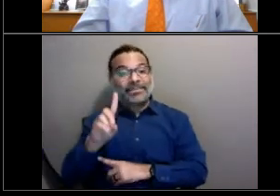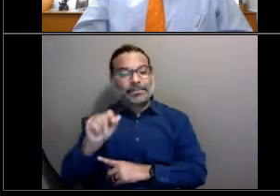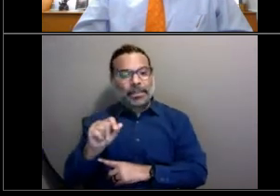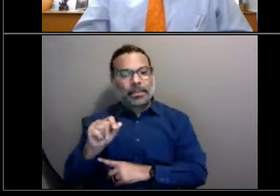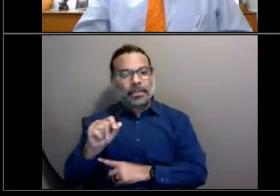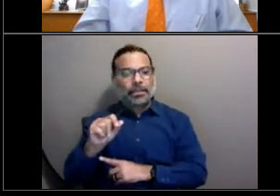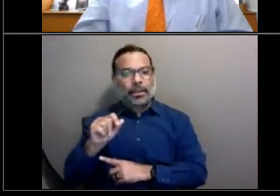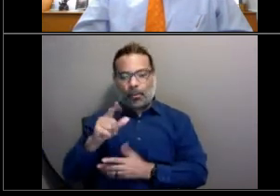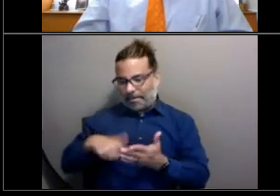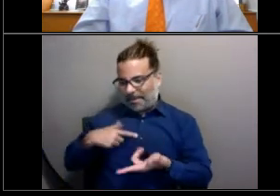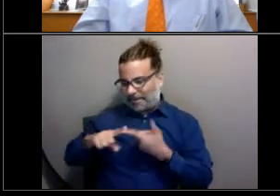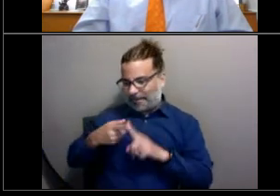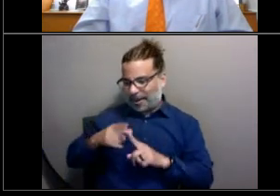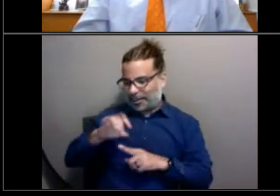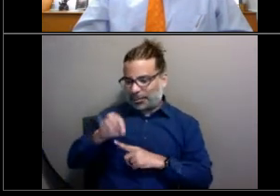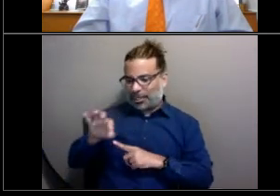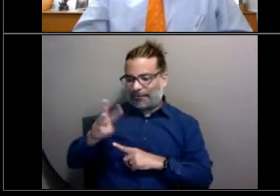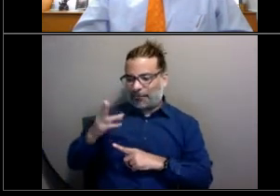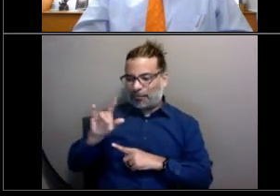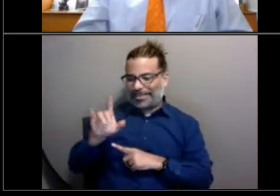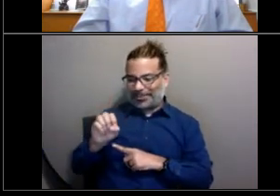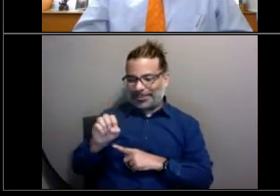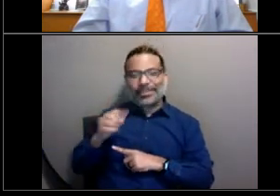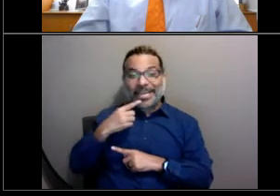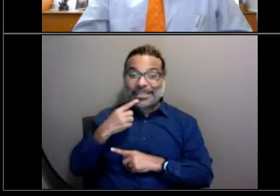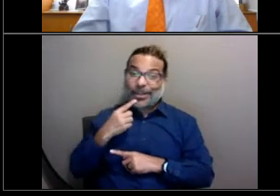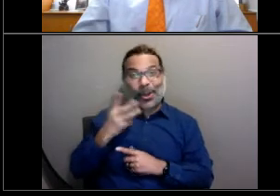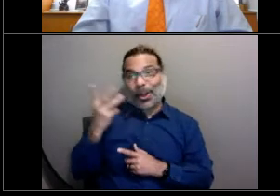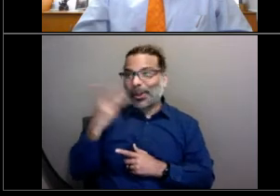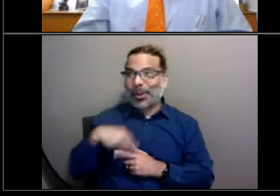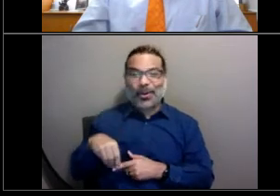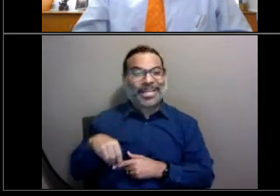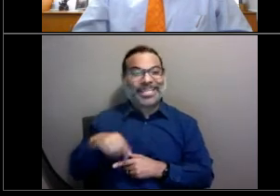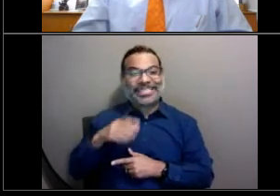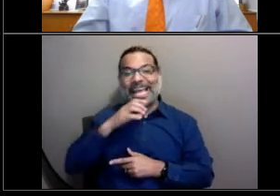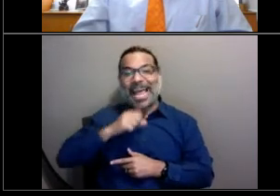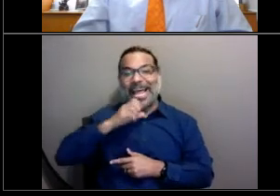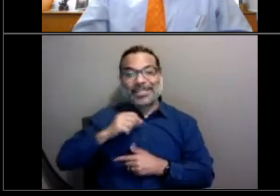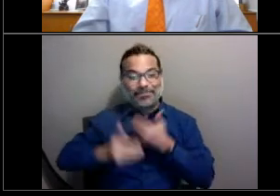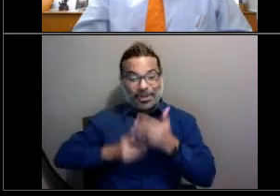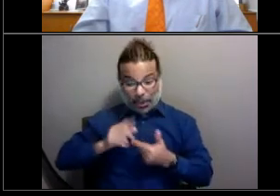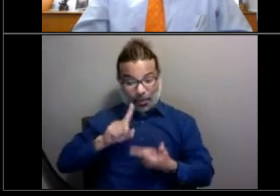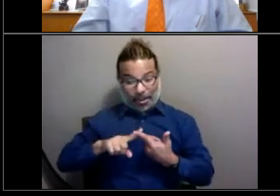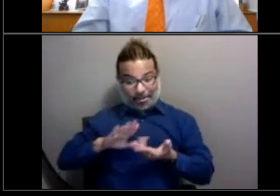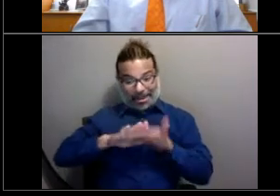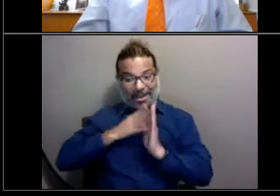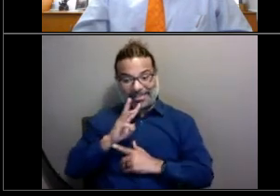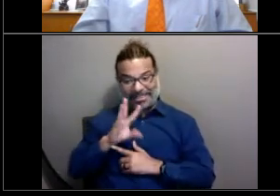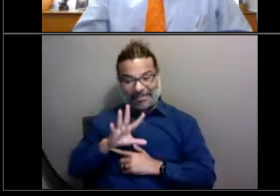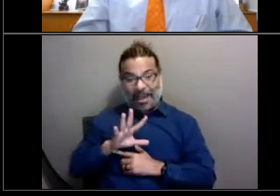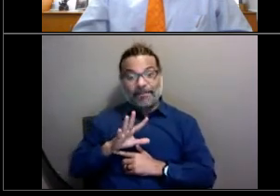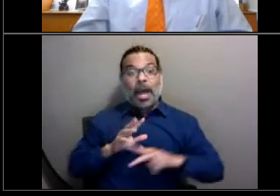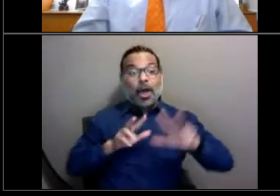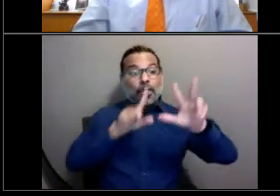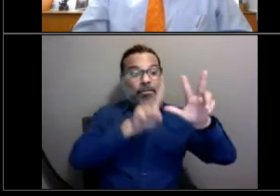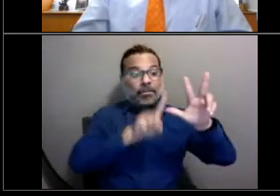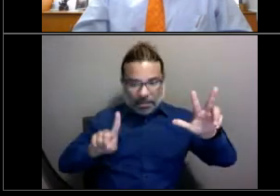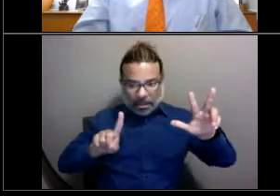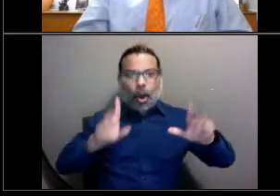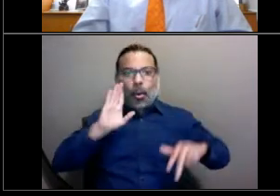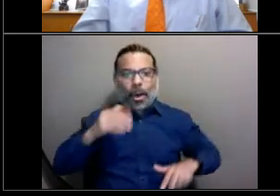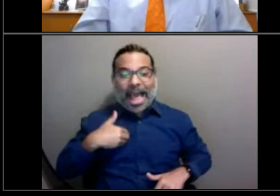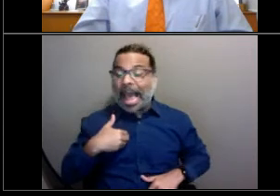my friend Jeff Whistle calls the glorious aging process, right? By the time we're 65, 1 out of every 3 of us will have significant